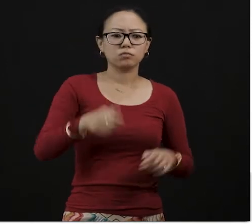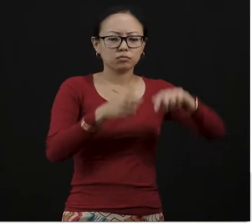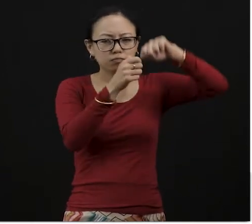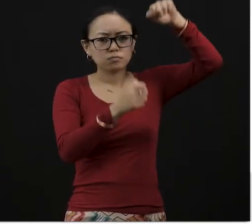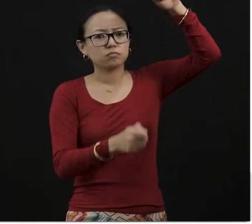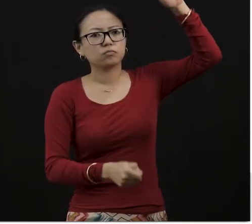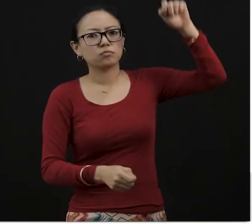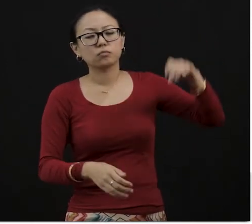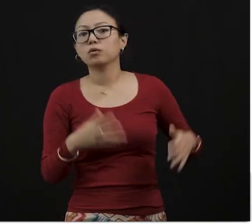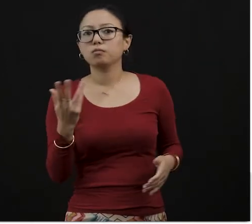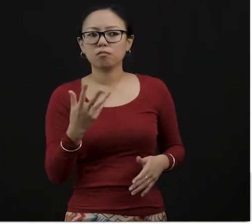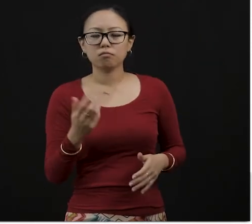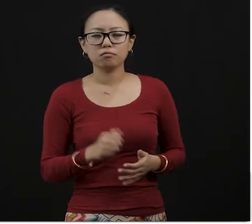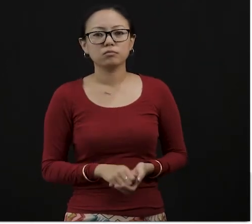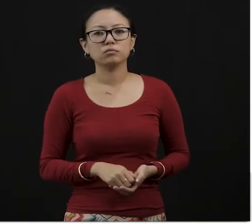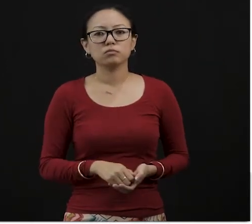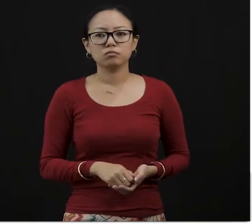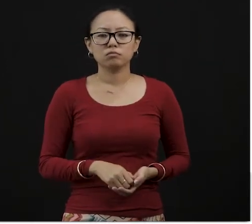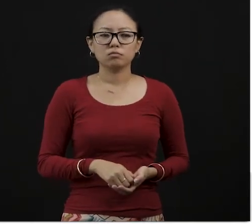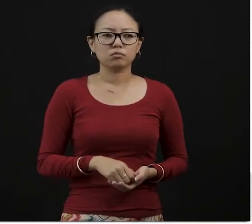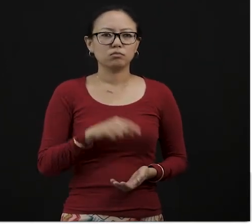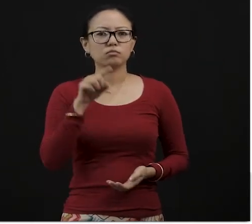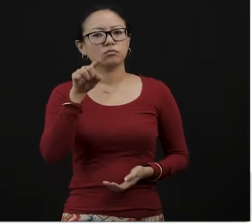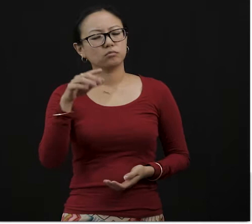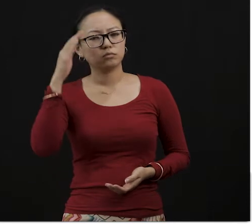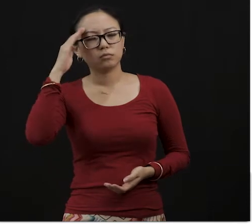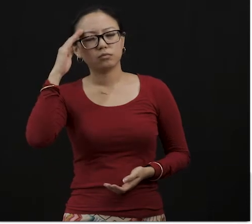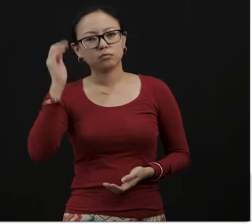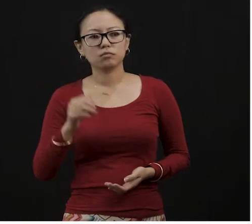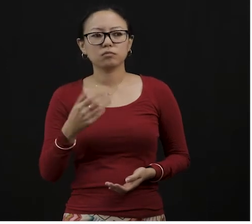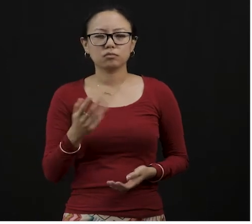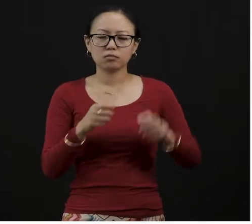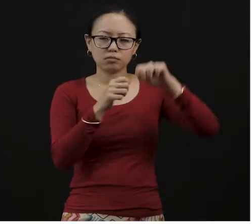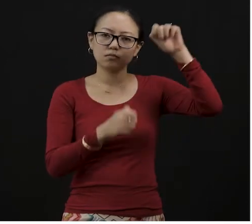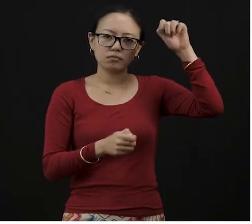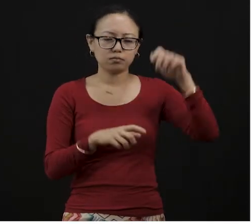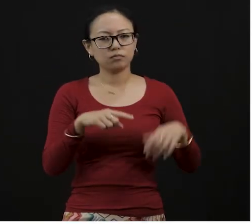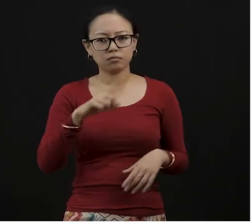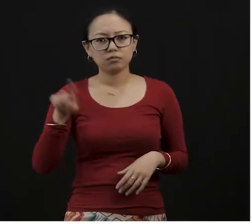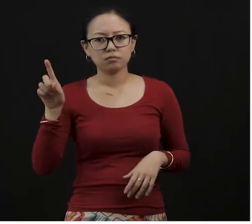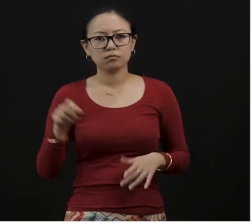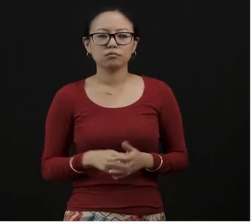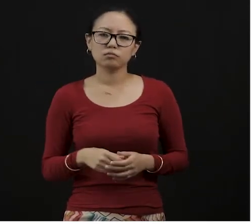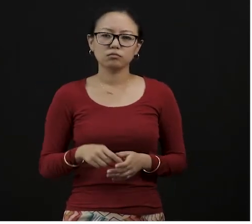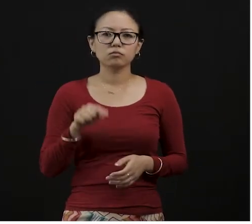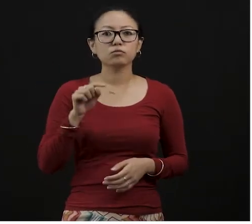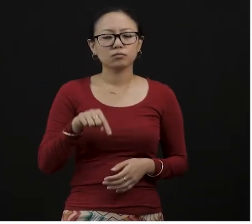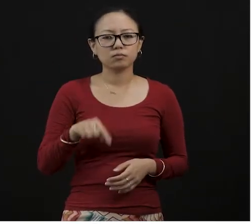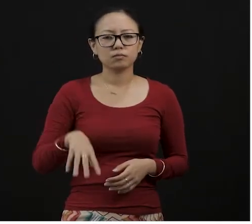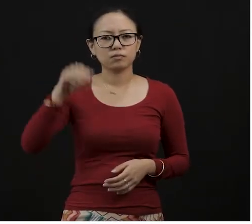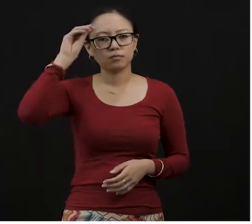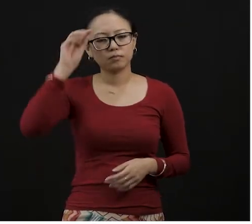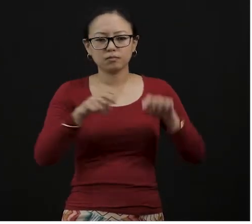know only doing a measurement. So today we will learn about measurement. So measurement is finding